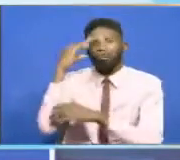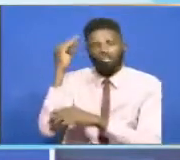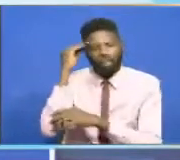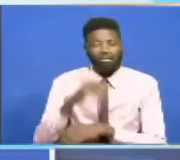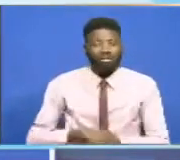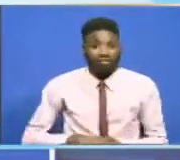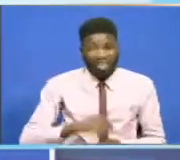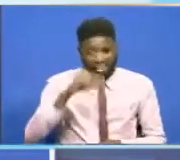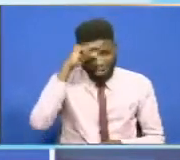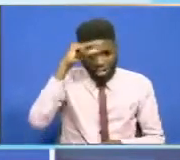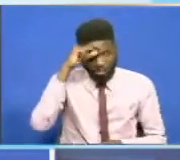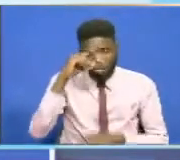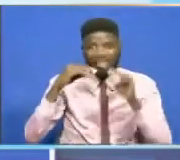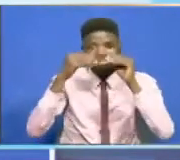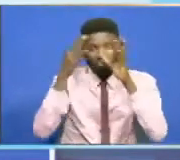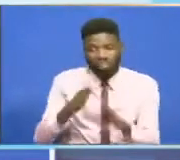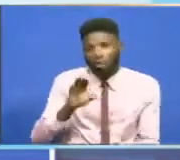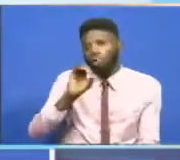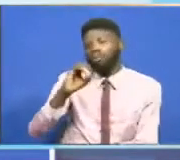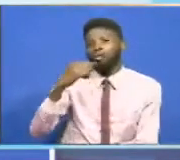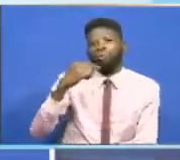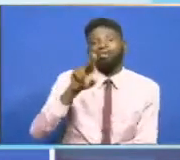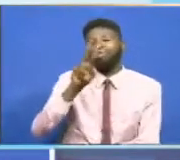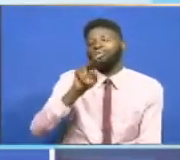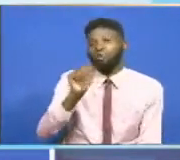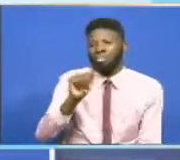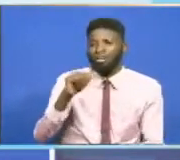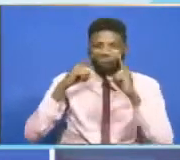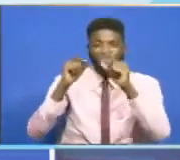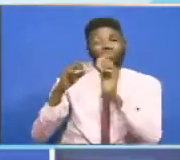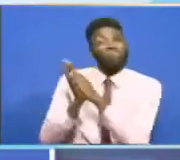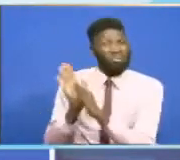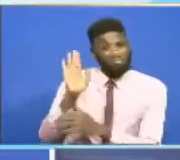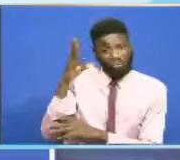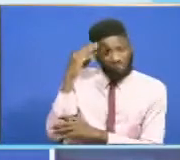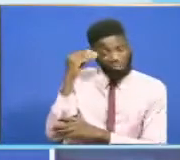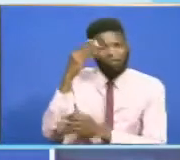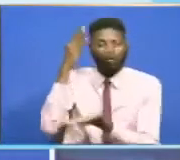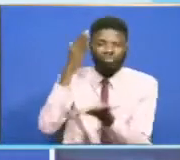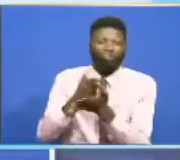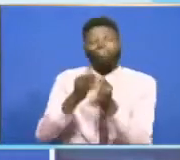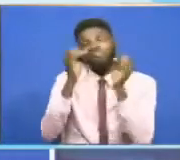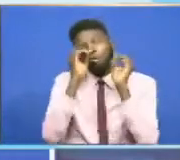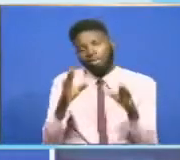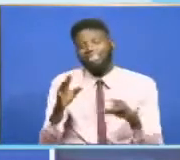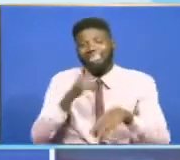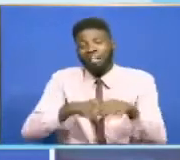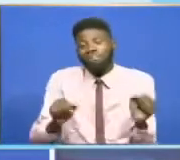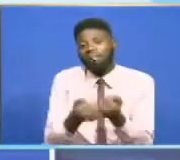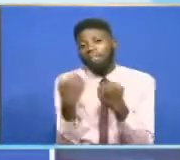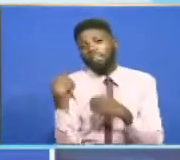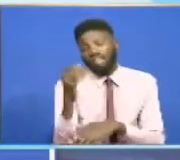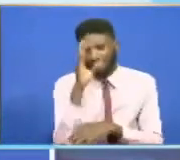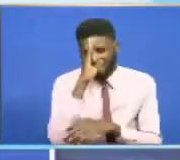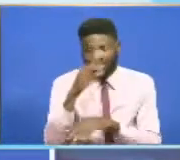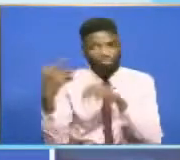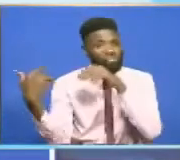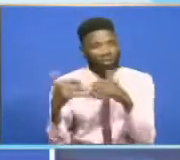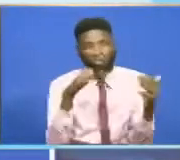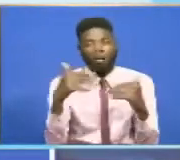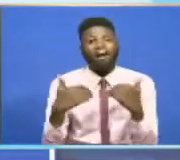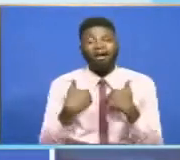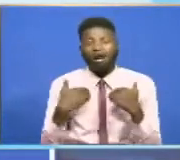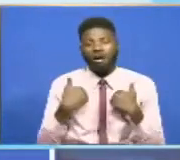Oguna dismissed the claims days after heavy fighting was reported in Bulo Hawo town between Somalia and